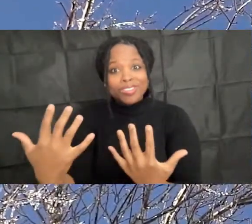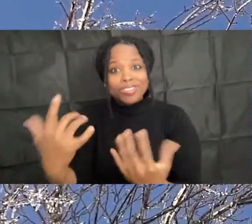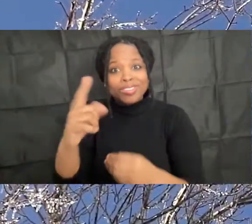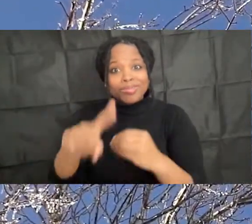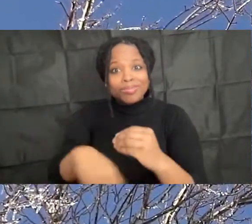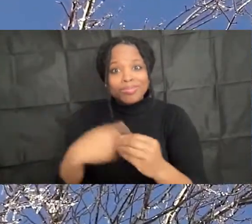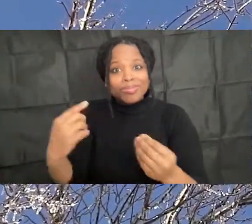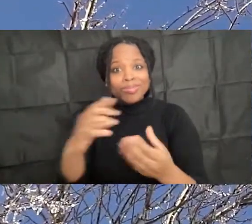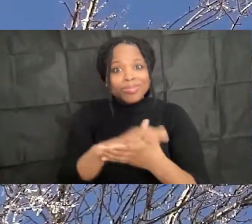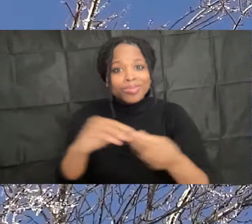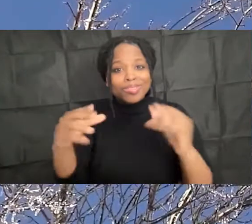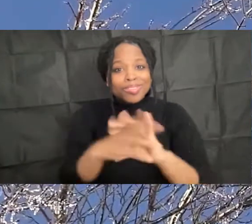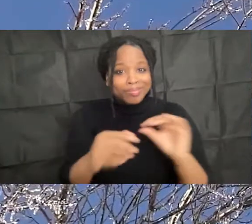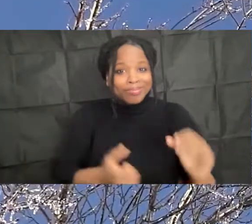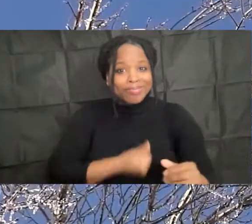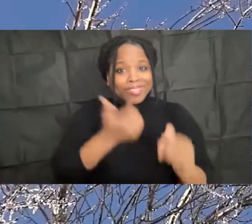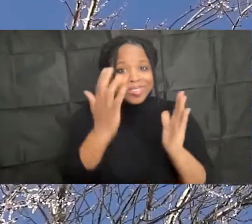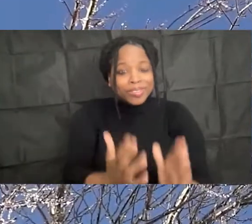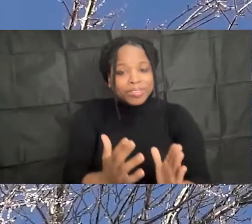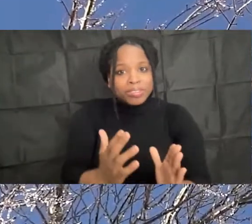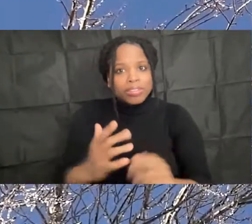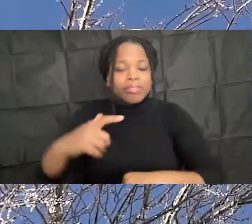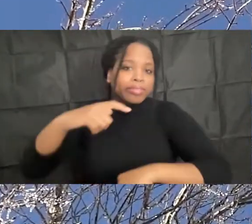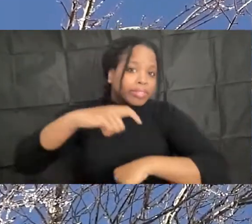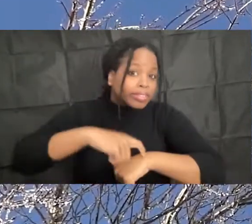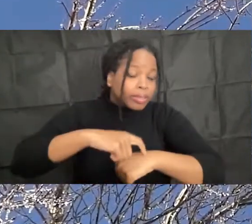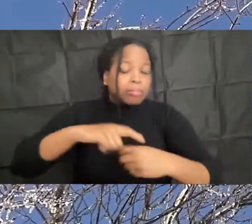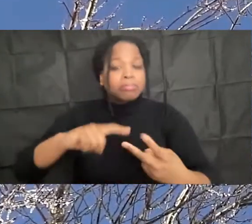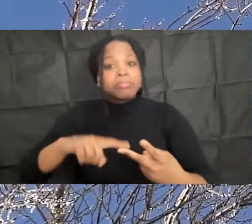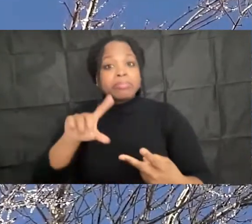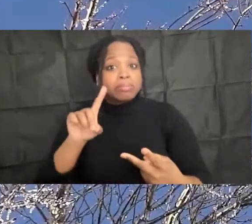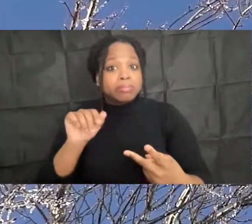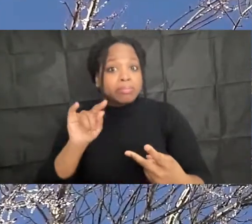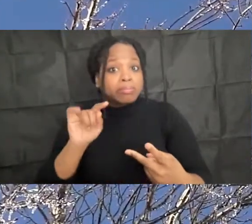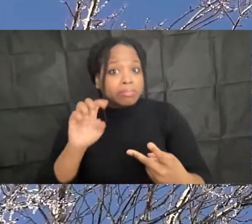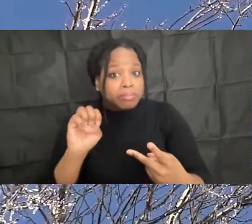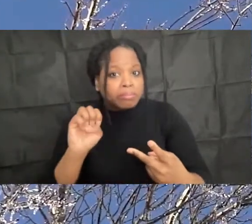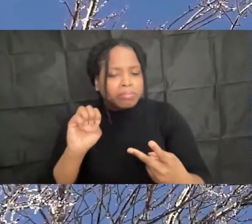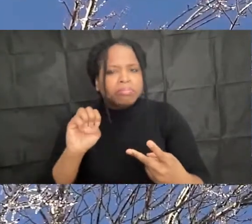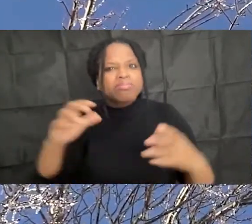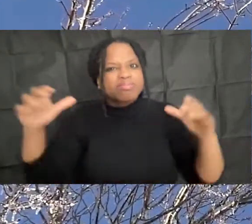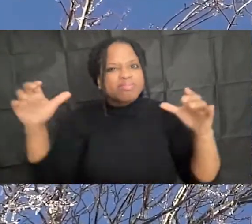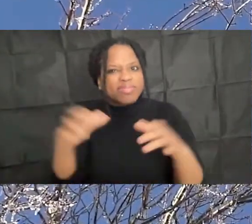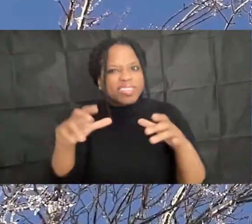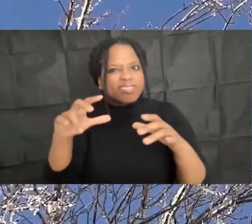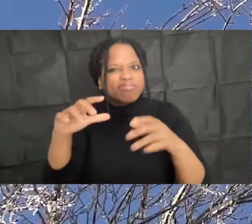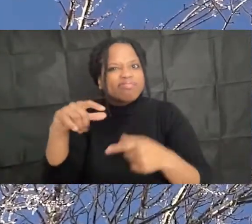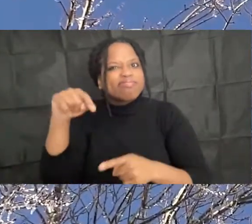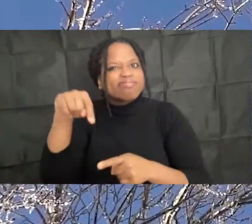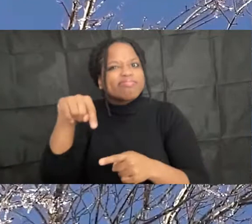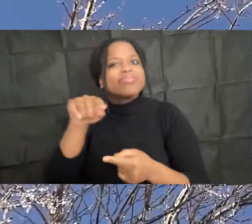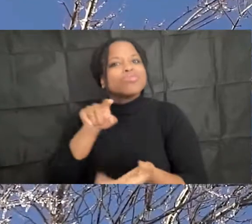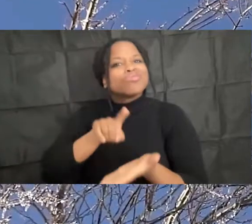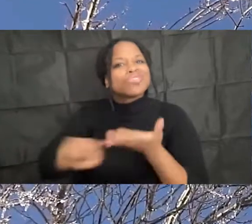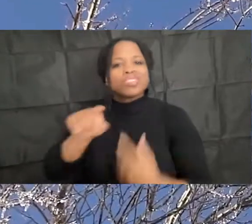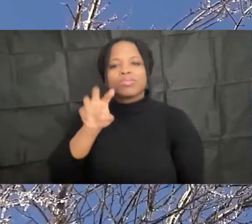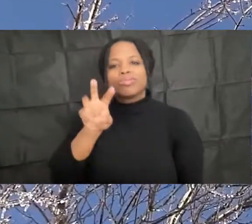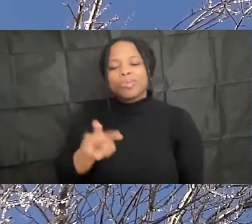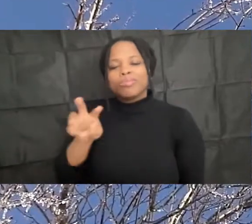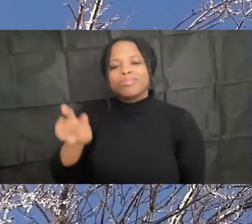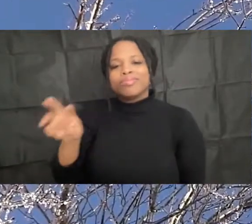storytellers, the time and date of their session, please visit our website